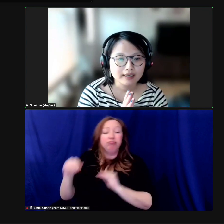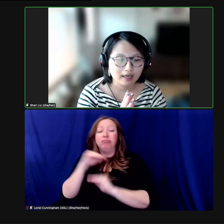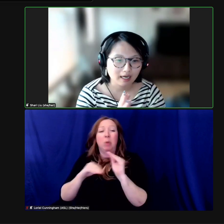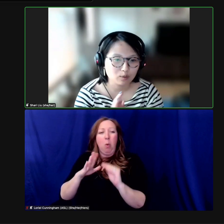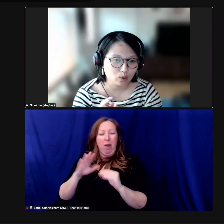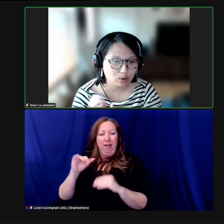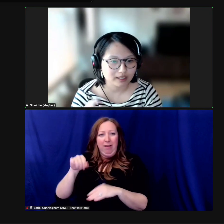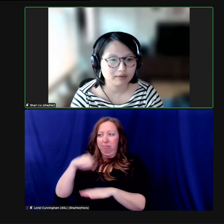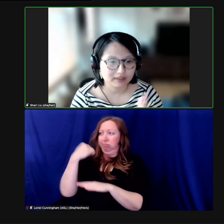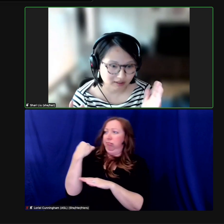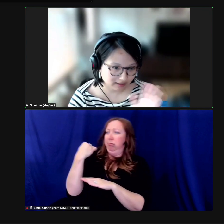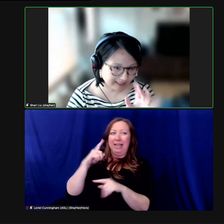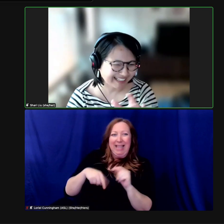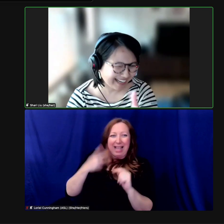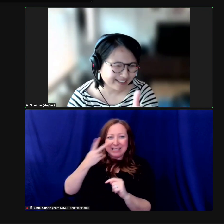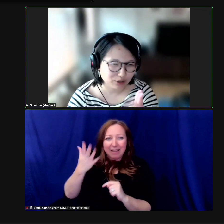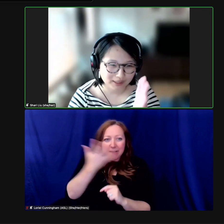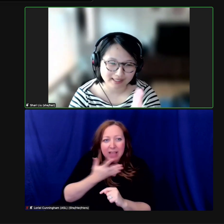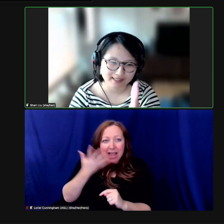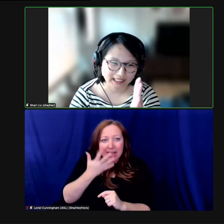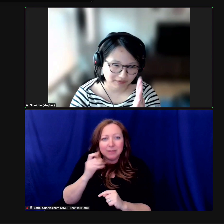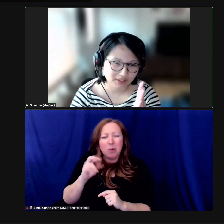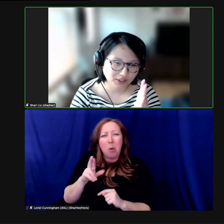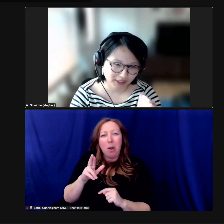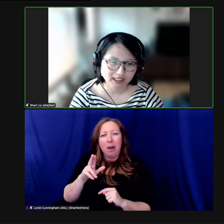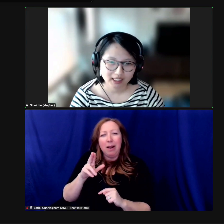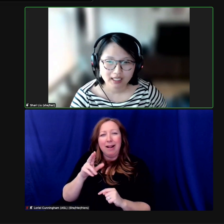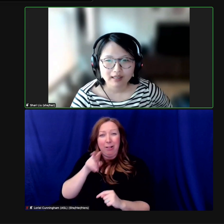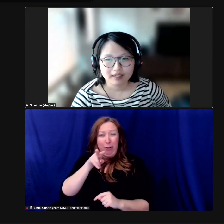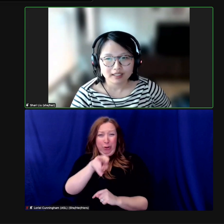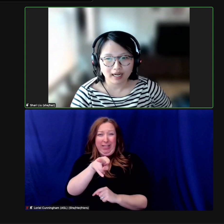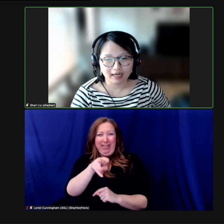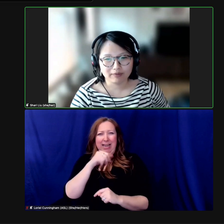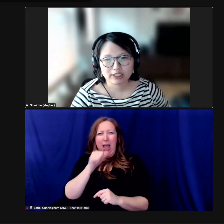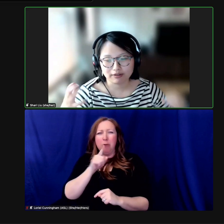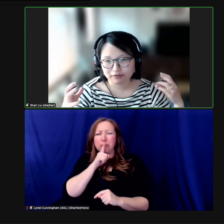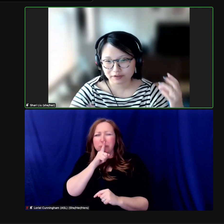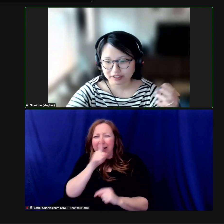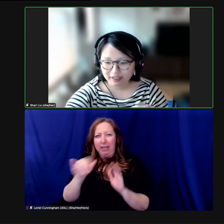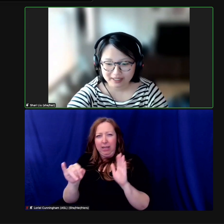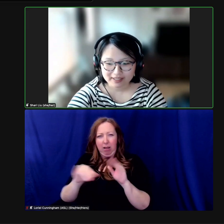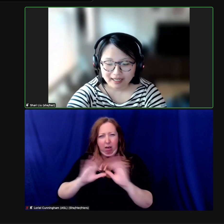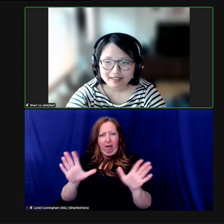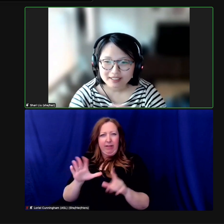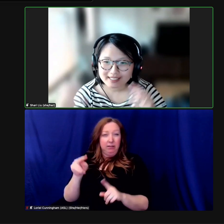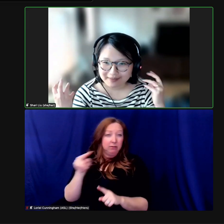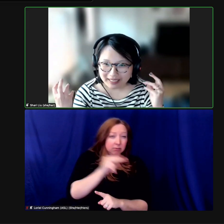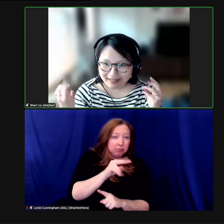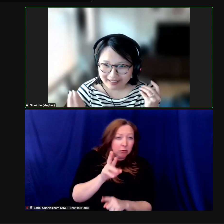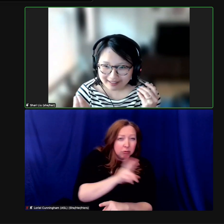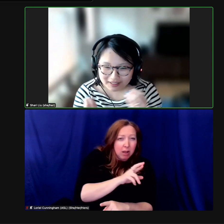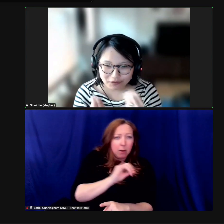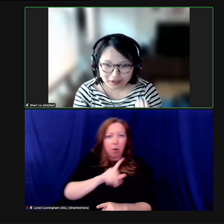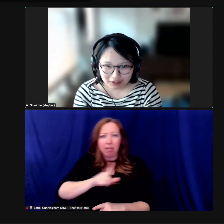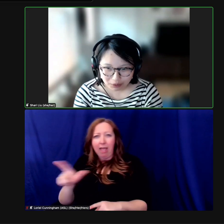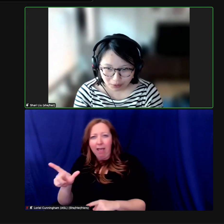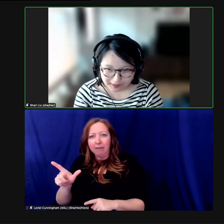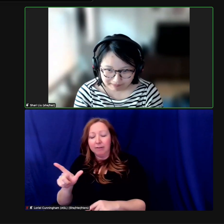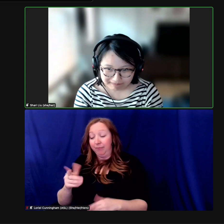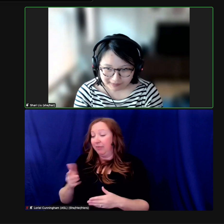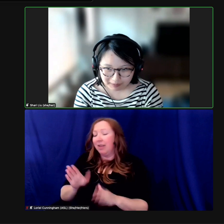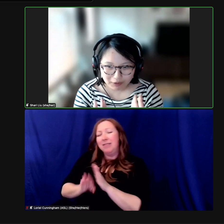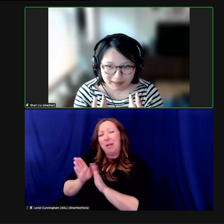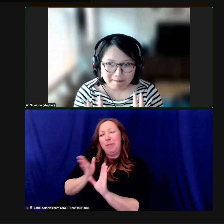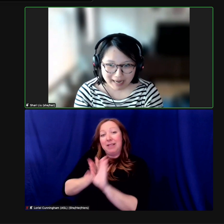occluded, or when they're looking kind of towards the center of the screen. So for developmental psychologists, they might think this is very